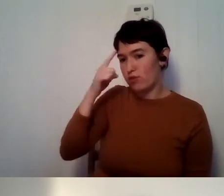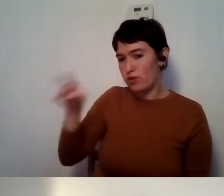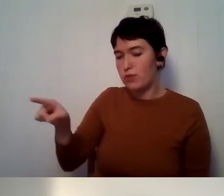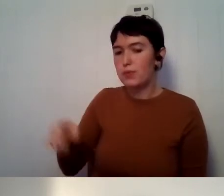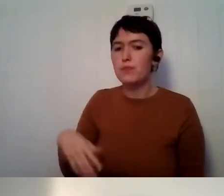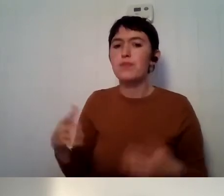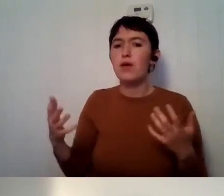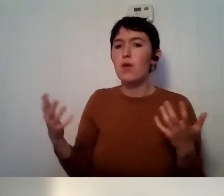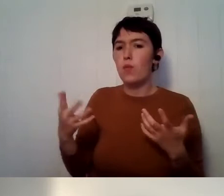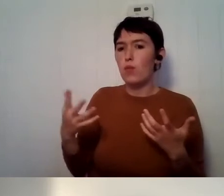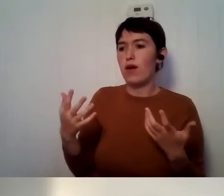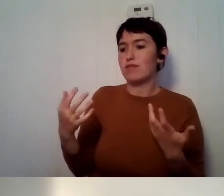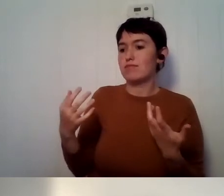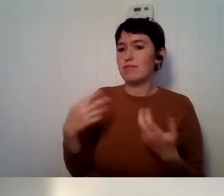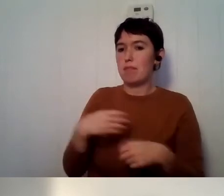decide to study glaciers?